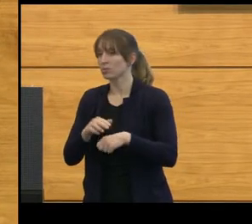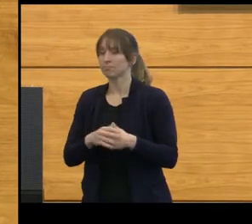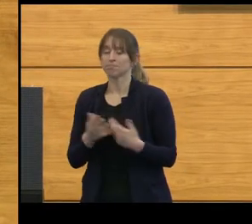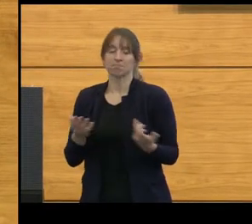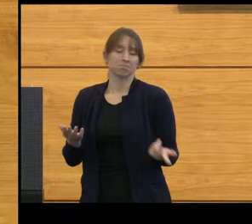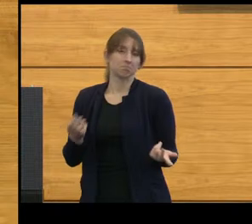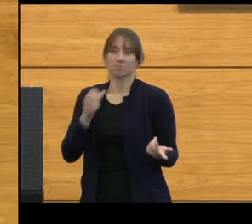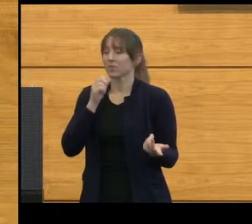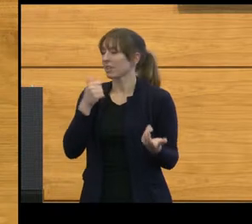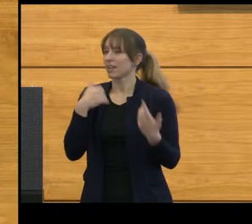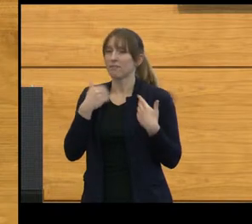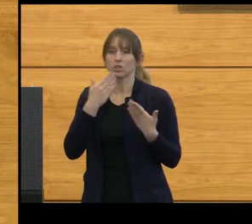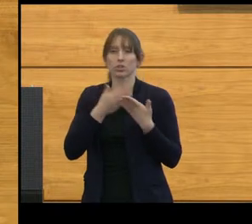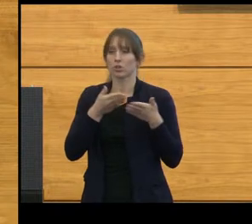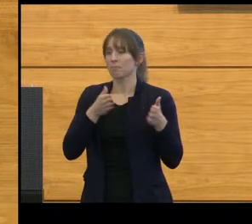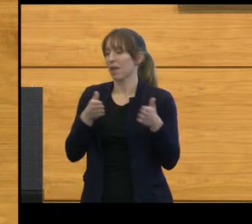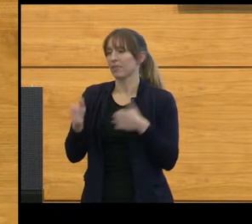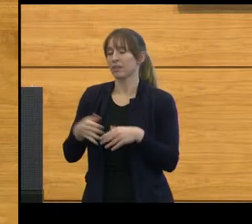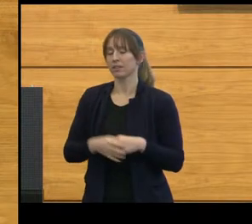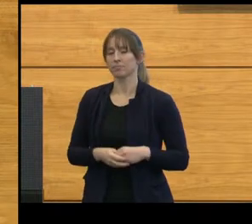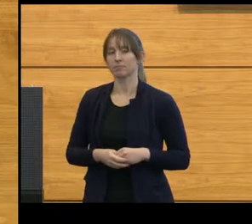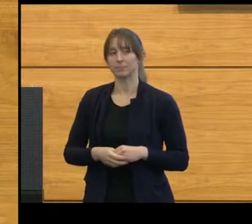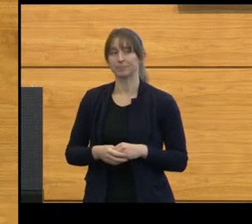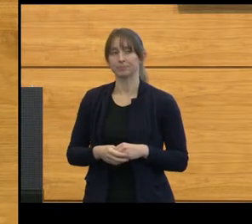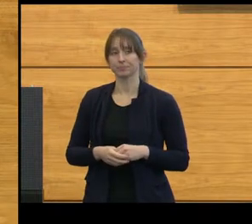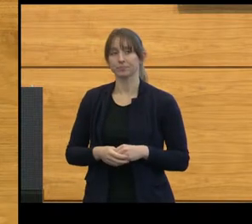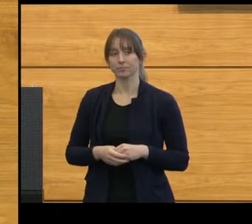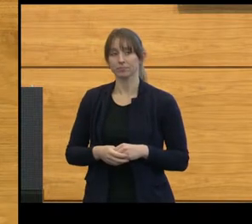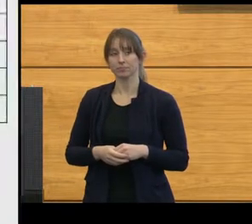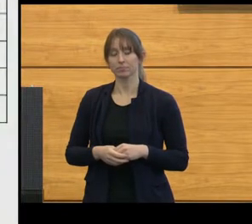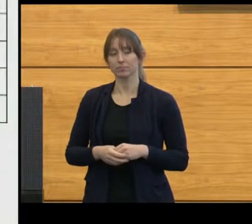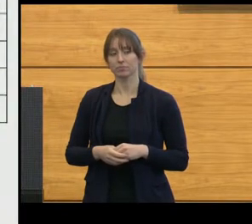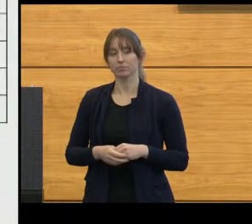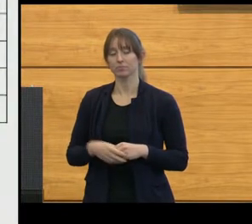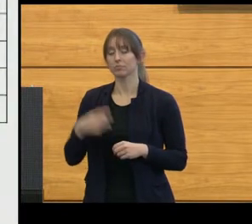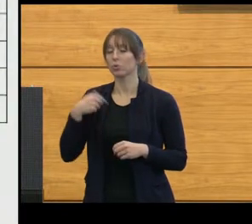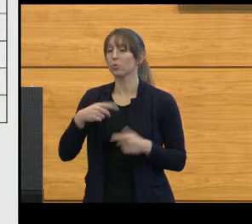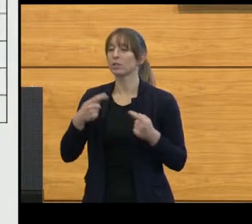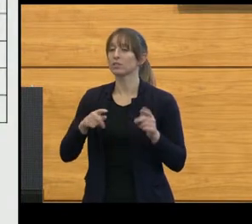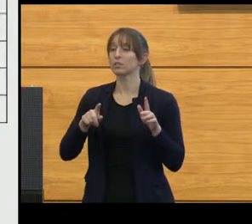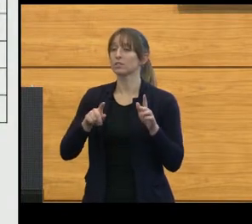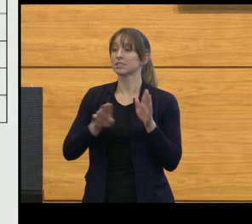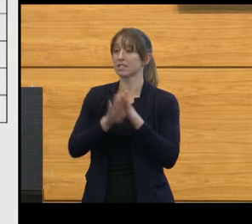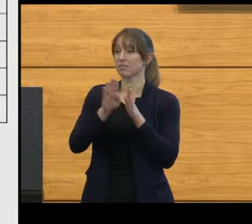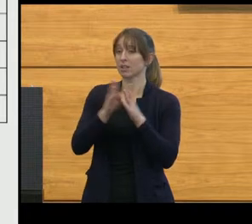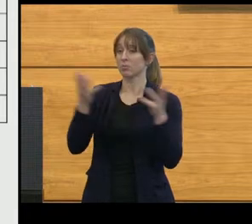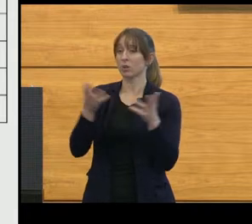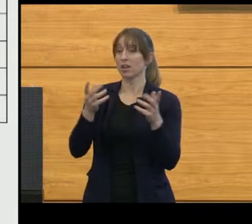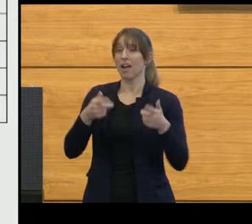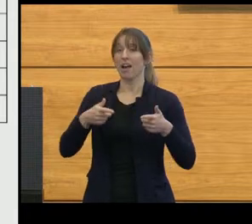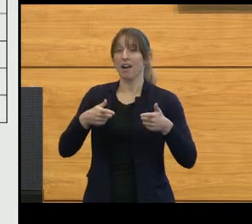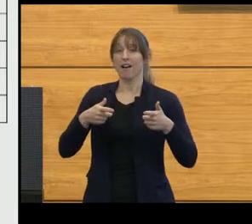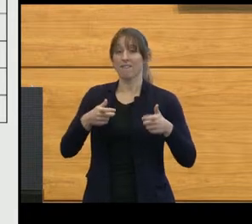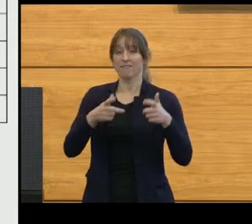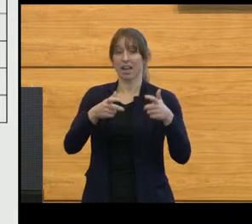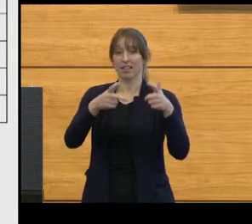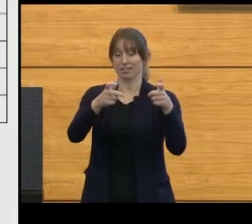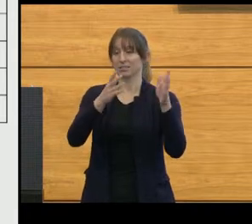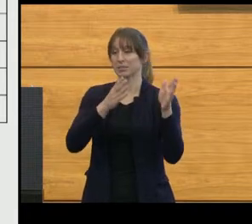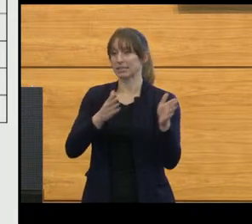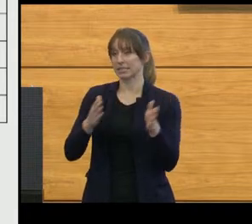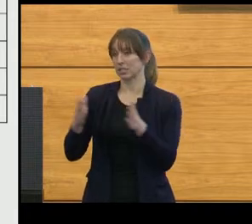really have a good method. What we started to develop was a rapid sequencing methodology using